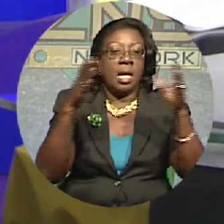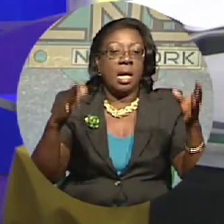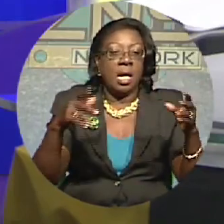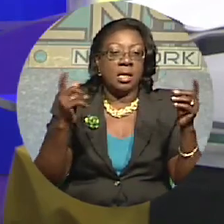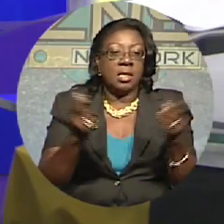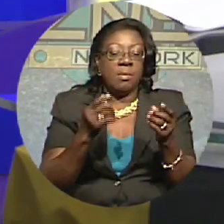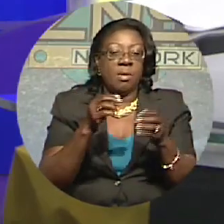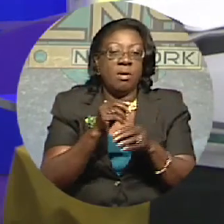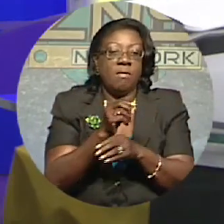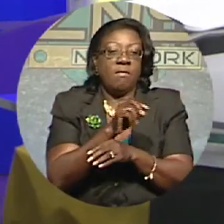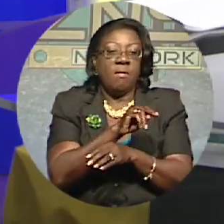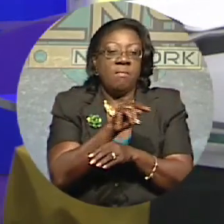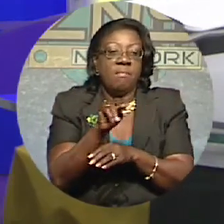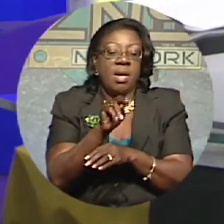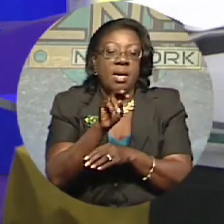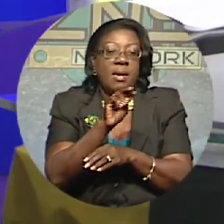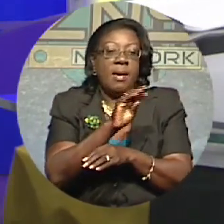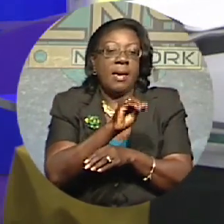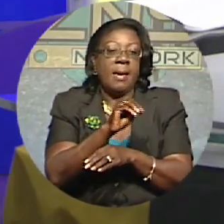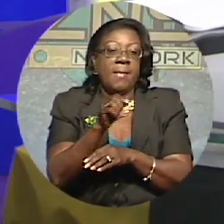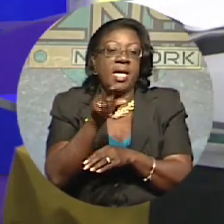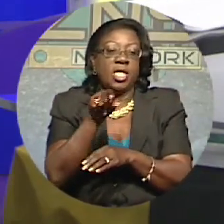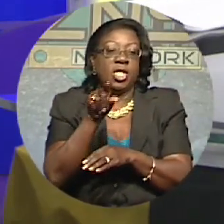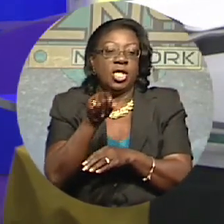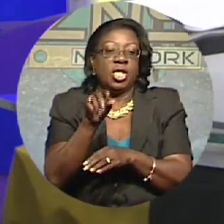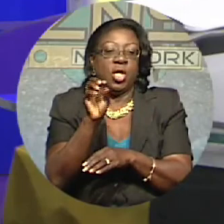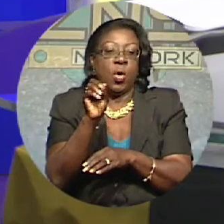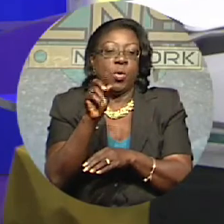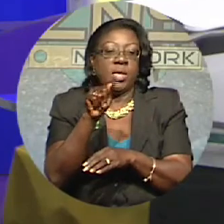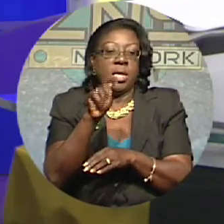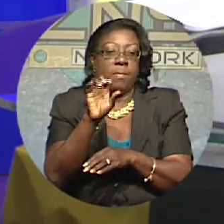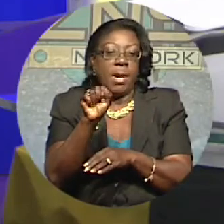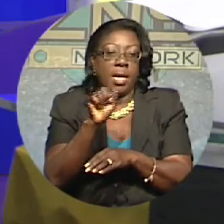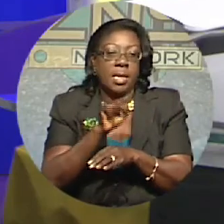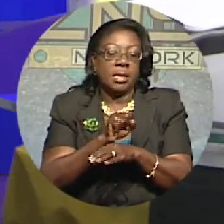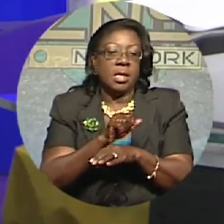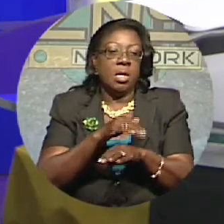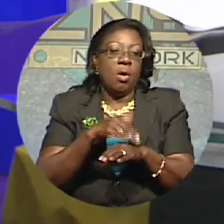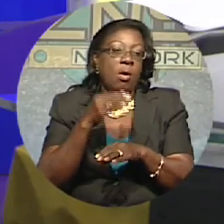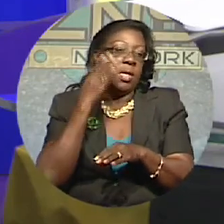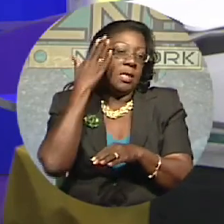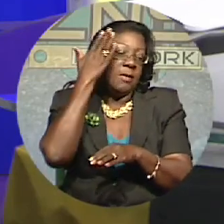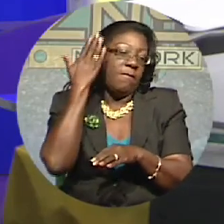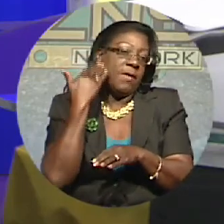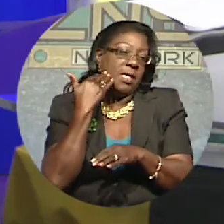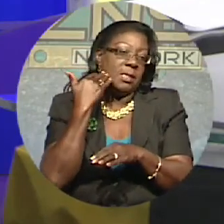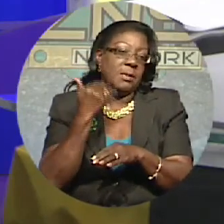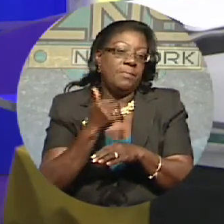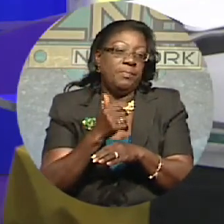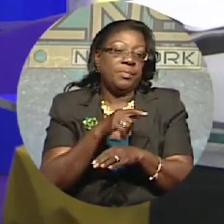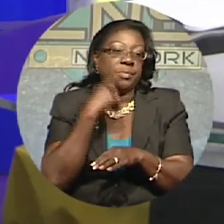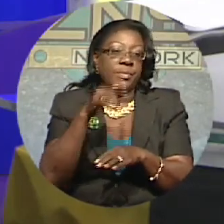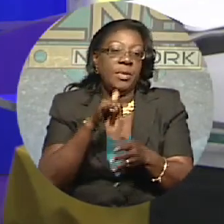number of maggots on the right side of the corpse's face by the right eye socket. She testified that the maggots